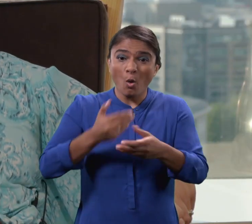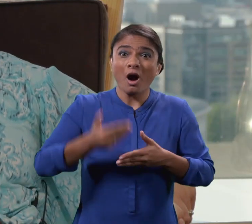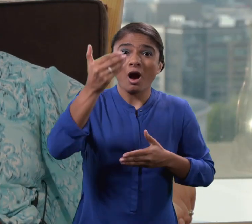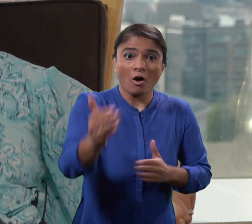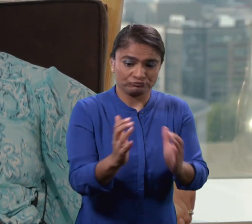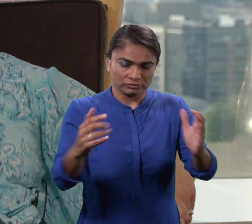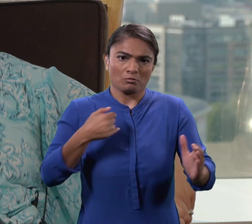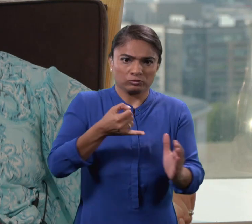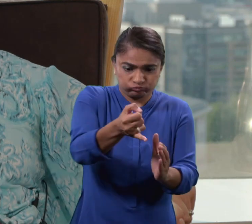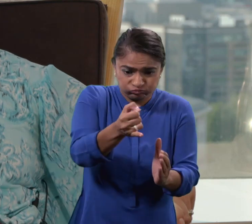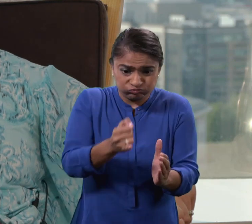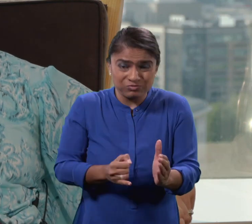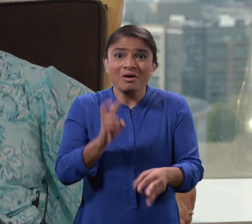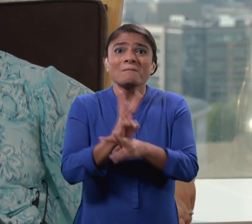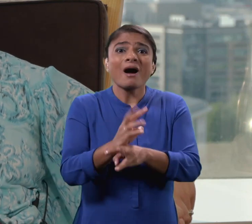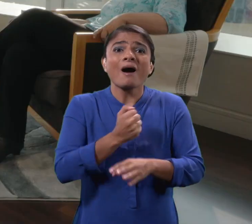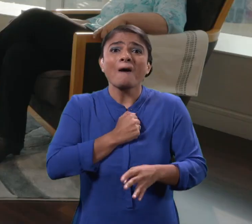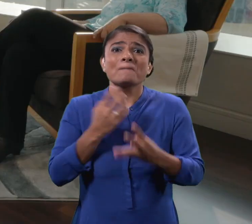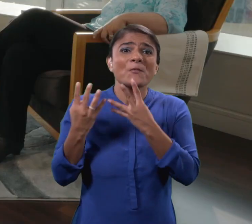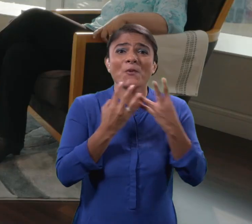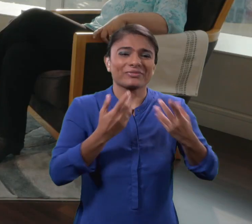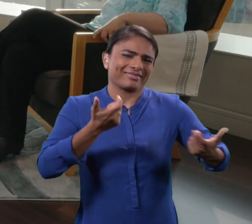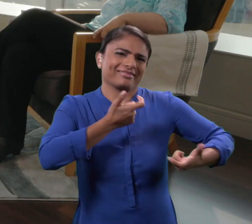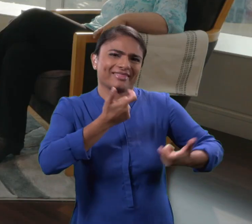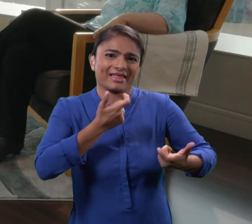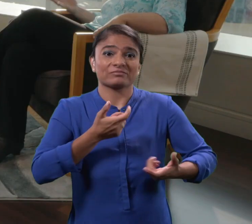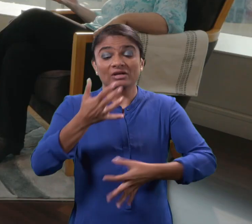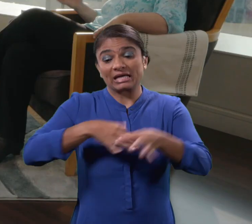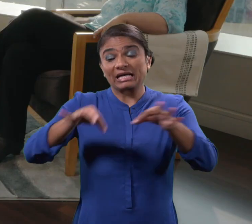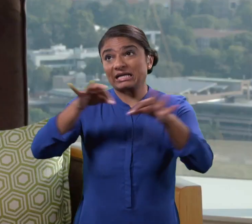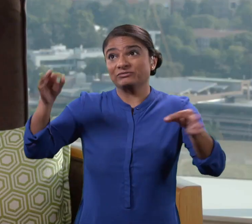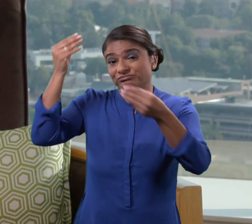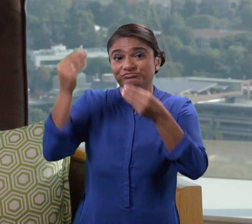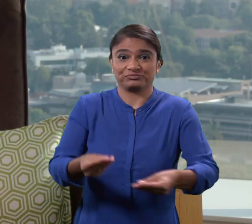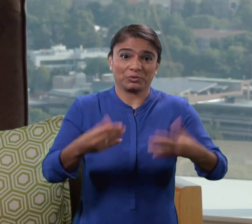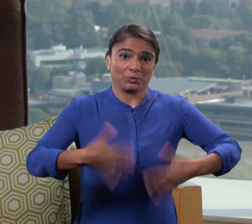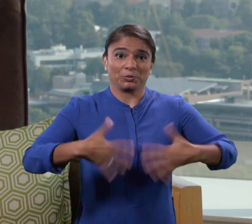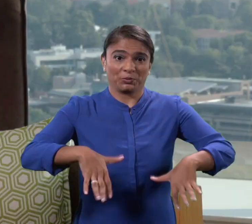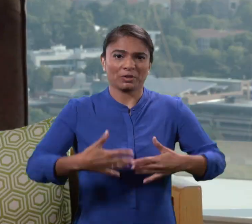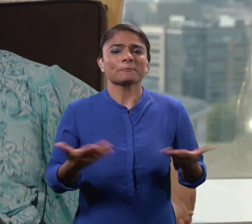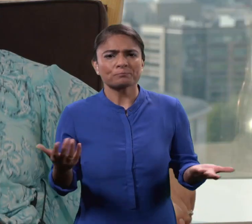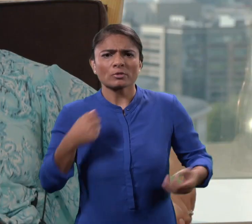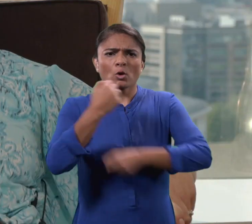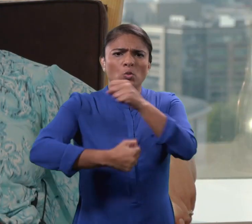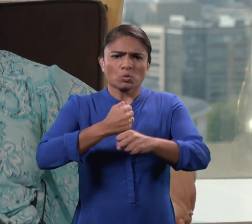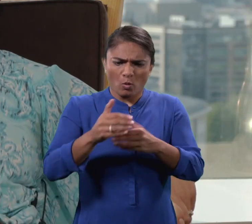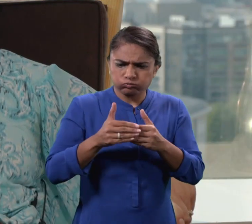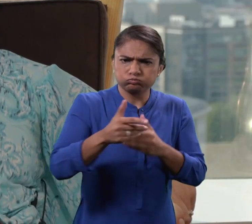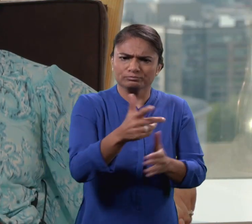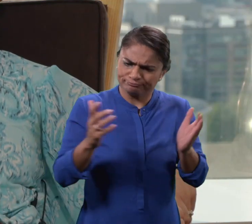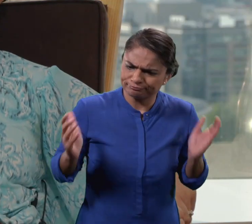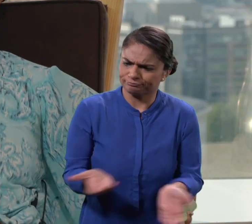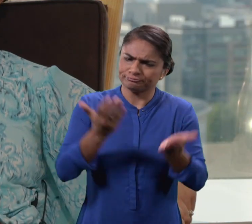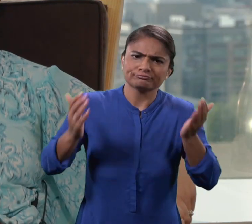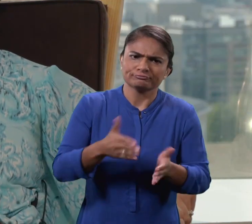after my birth, and it was on my mom's birthday. What a gift, but anyway. Yes. Well, over the years,